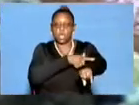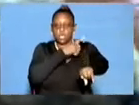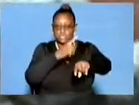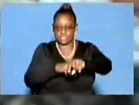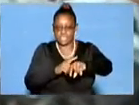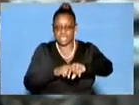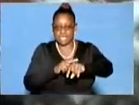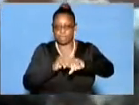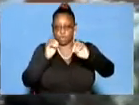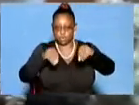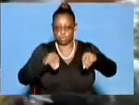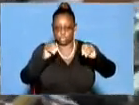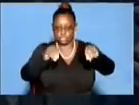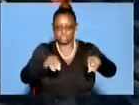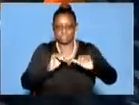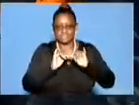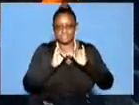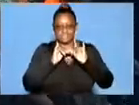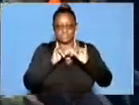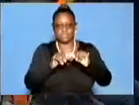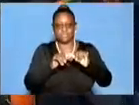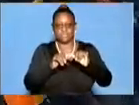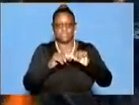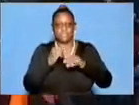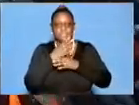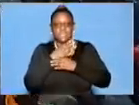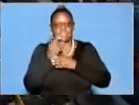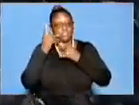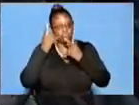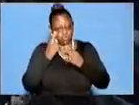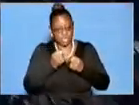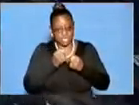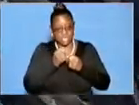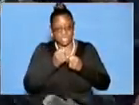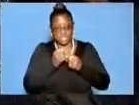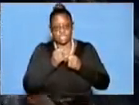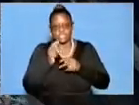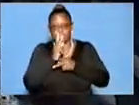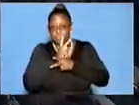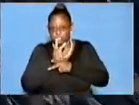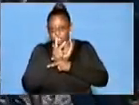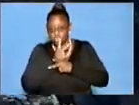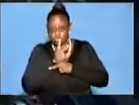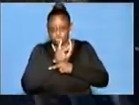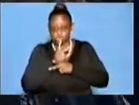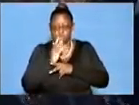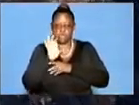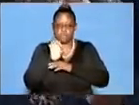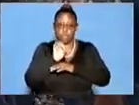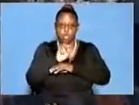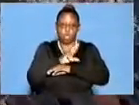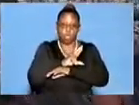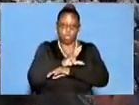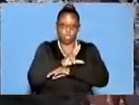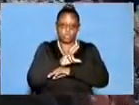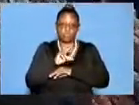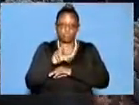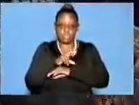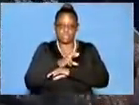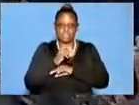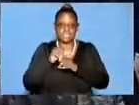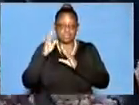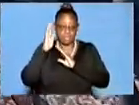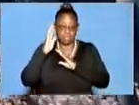For more than 50 years, it's been doing just that with a mission to preserve coral reefs and vital fisheries in the Bahamas and